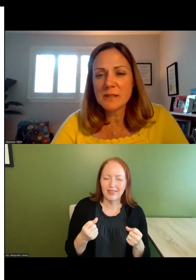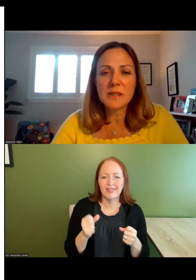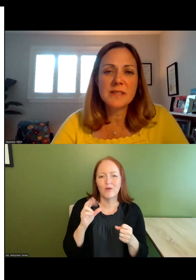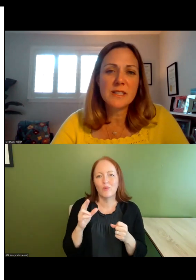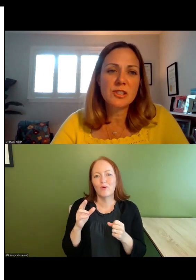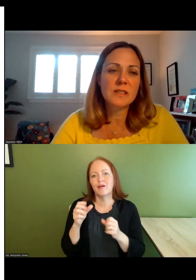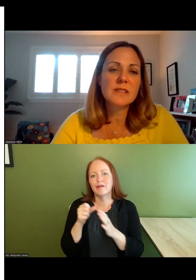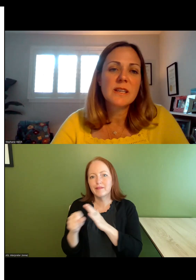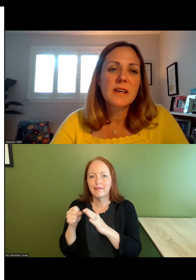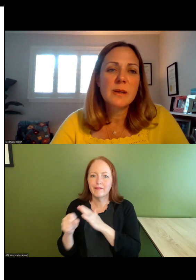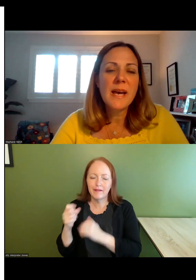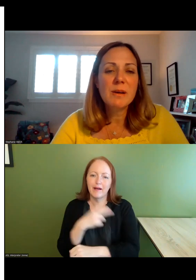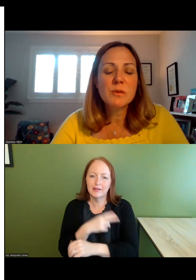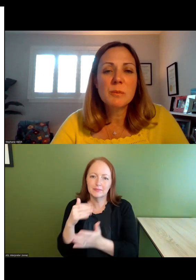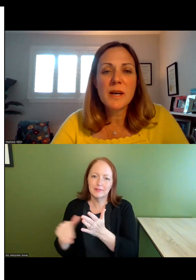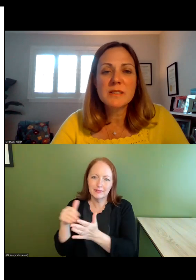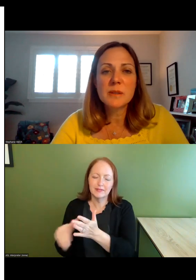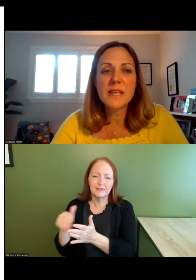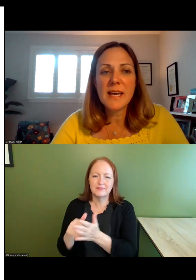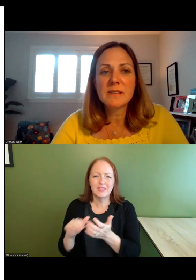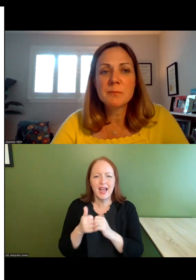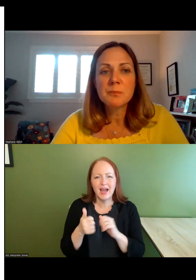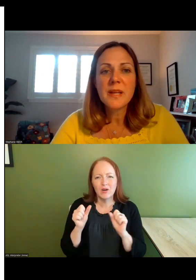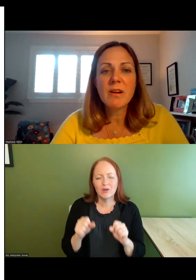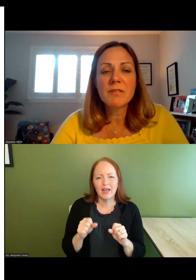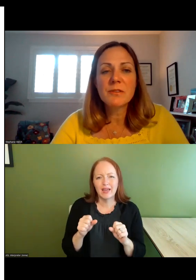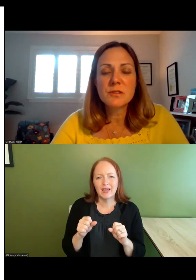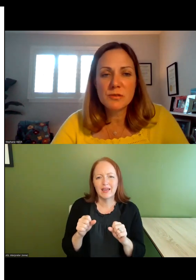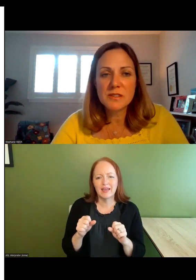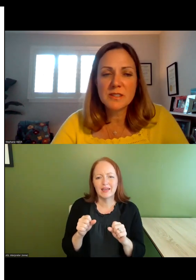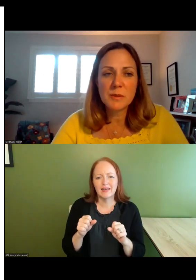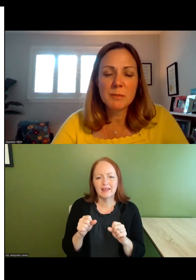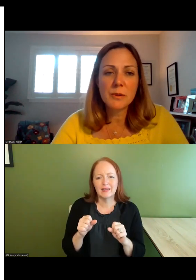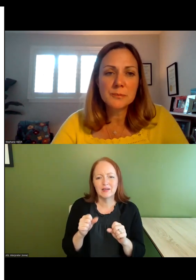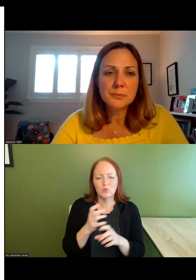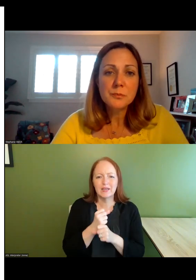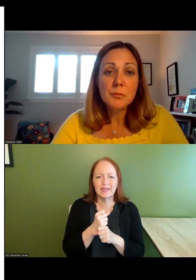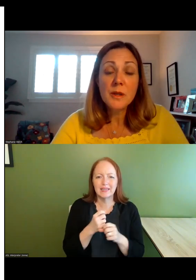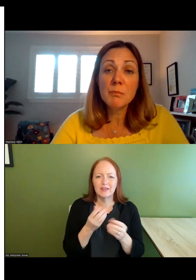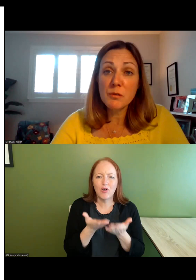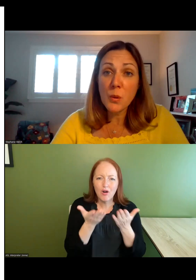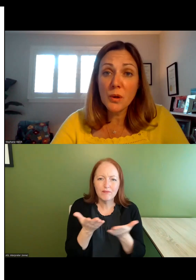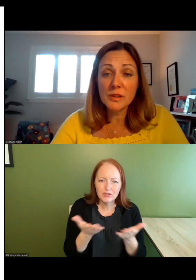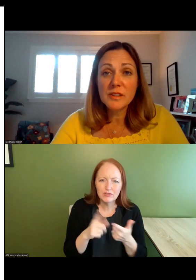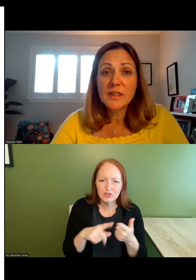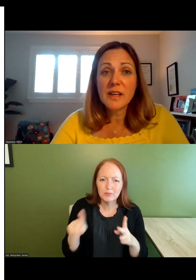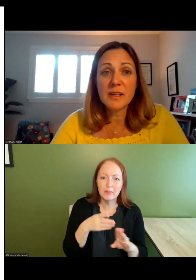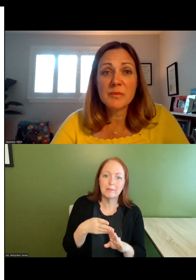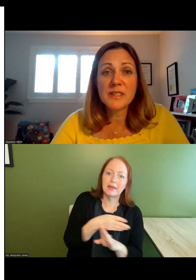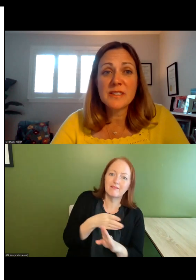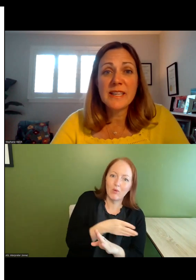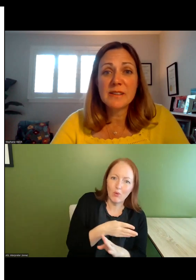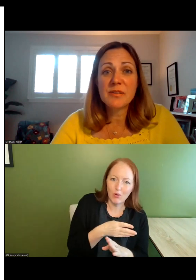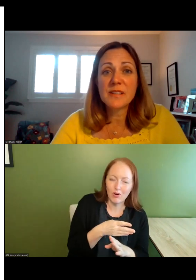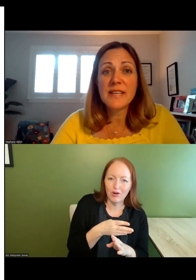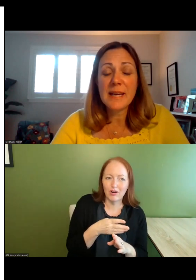repeat hospitalizations. How could we possibly get and offer services to people before